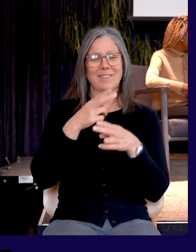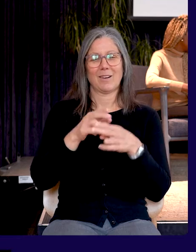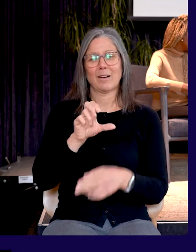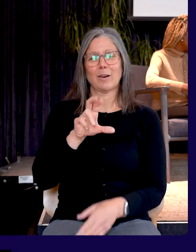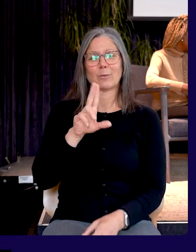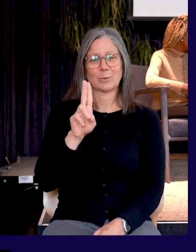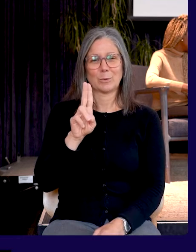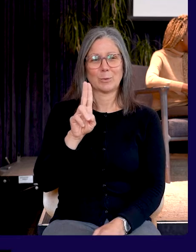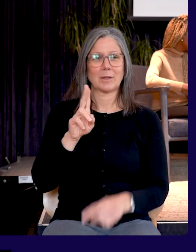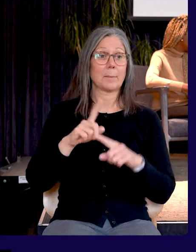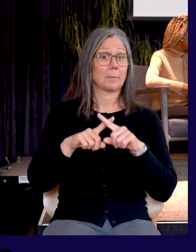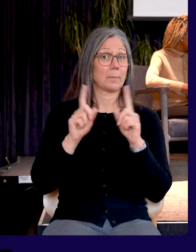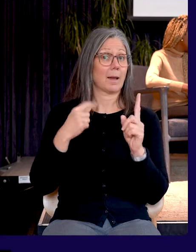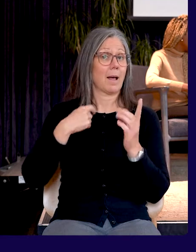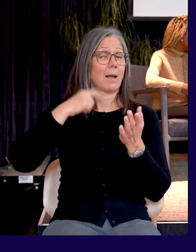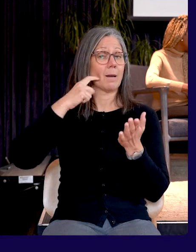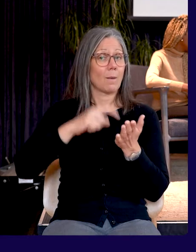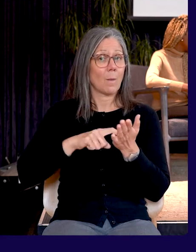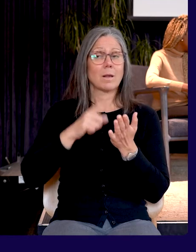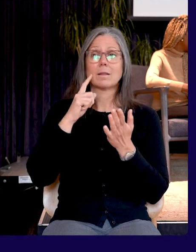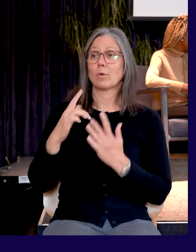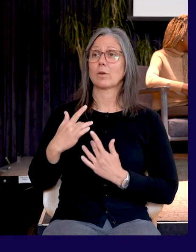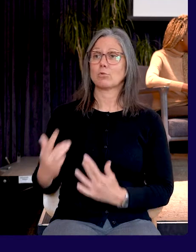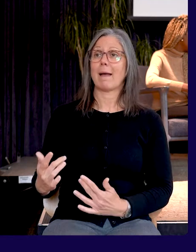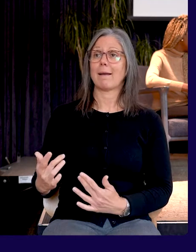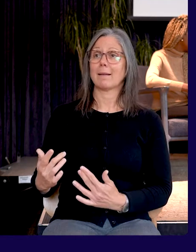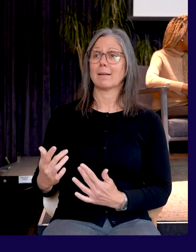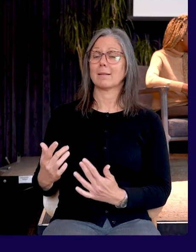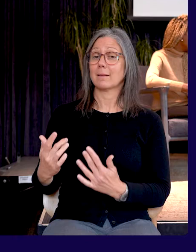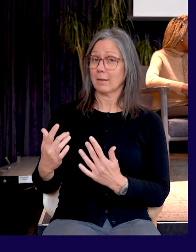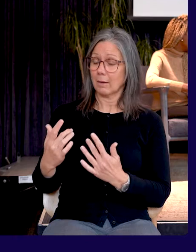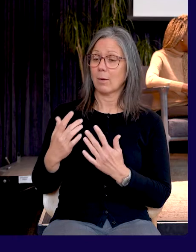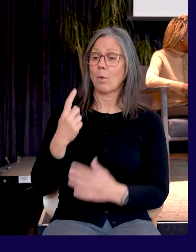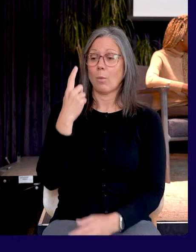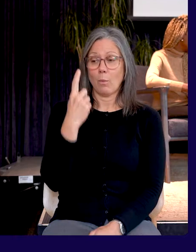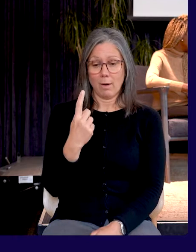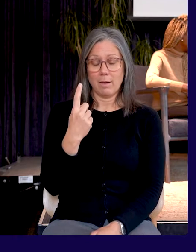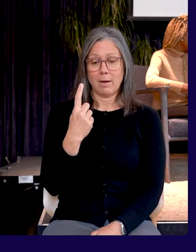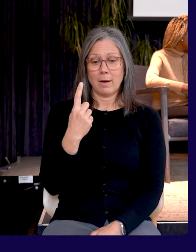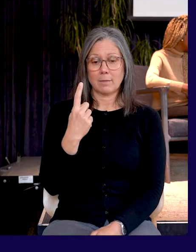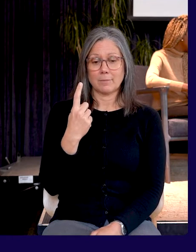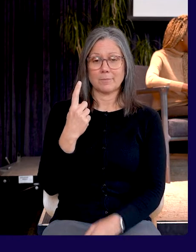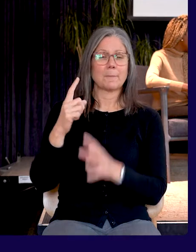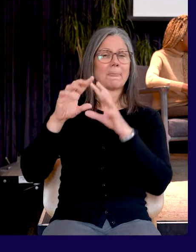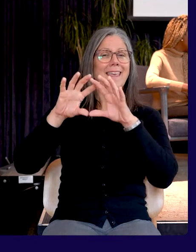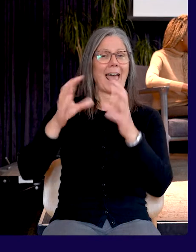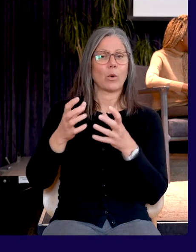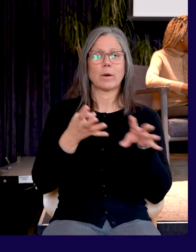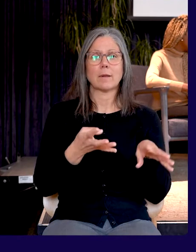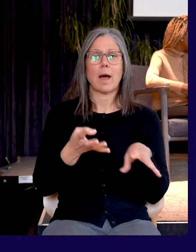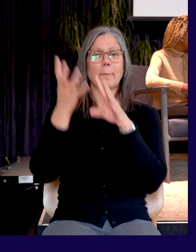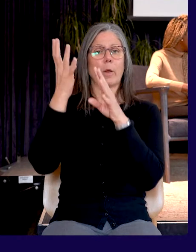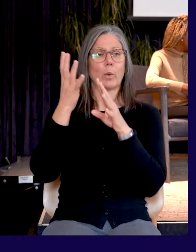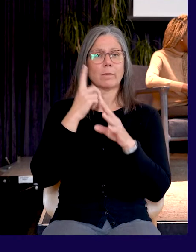of the things that I've been noticing in terms of the trend is that one of the categories that's uploaded in